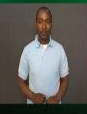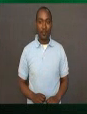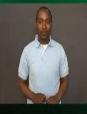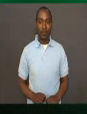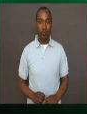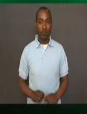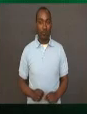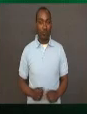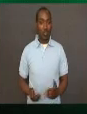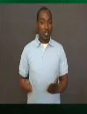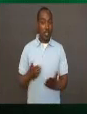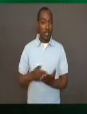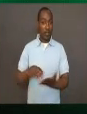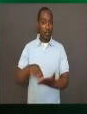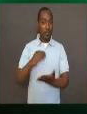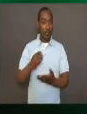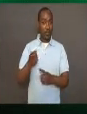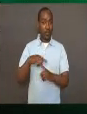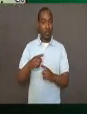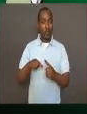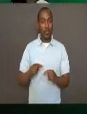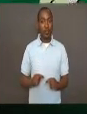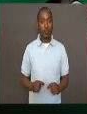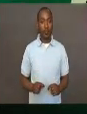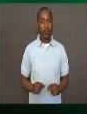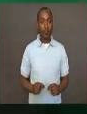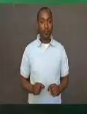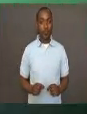Let's get back to our lesson.